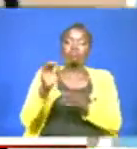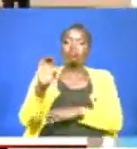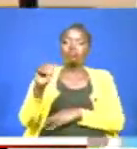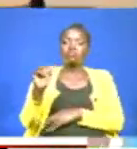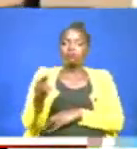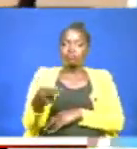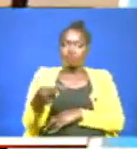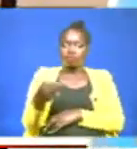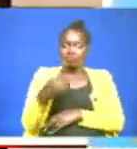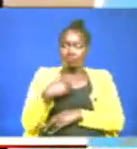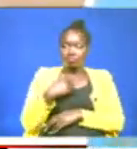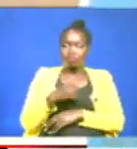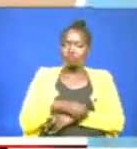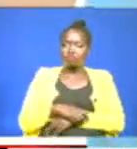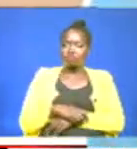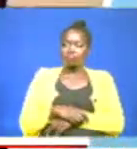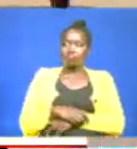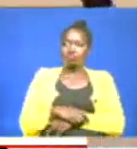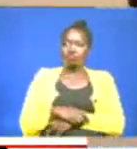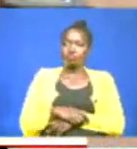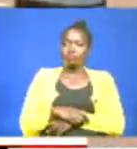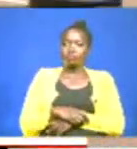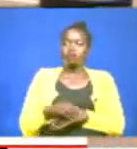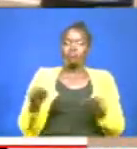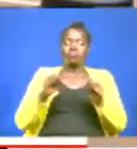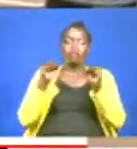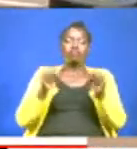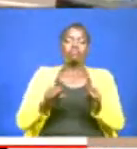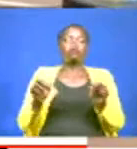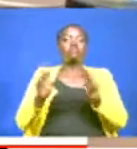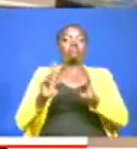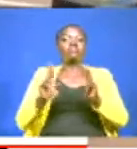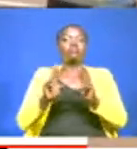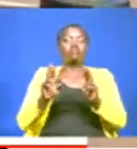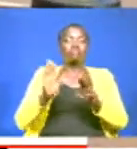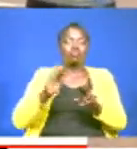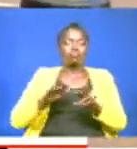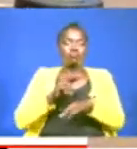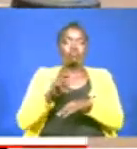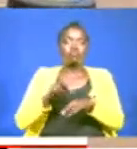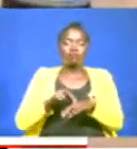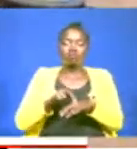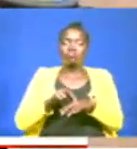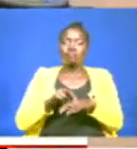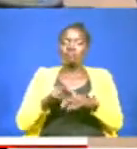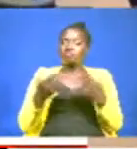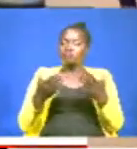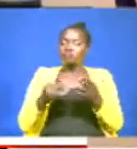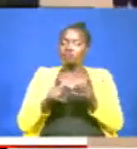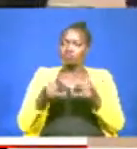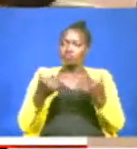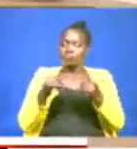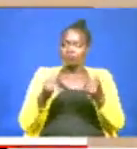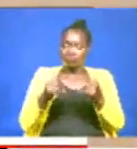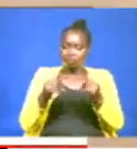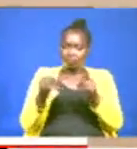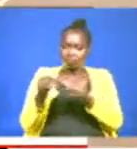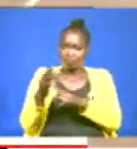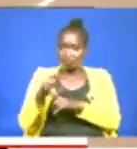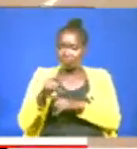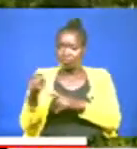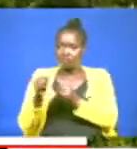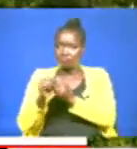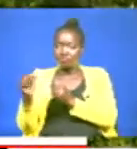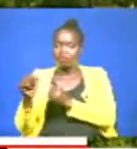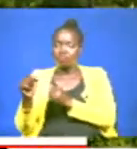did launch it. Elsewhere, it's all systems go ahead of the Women's National League playoffs, set to serve off on 13th to 15th January at the Nyayo